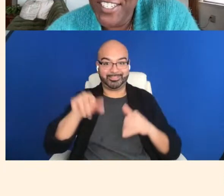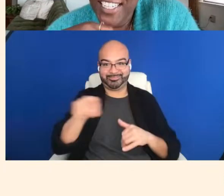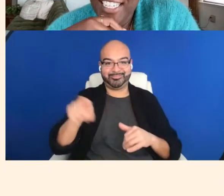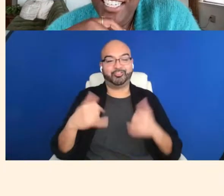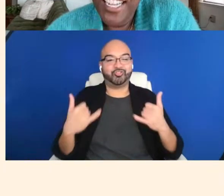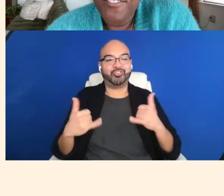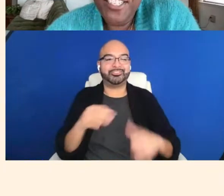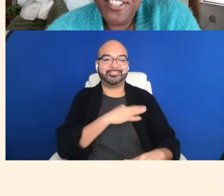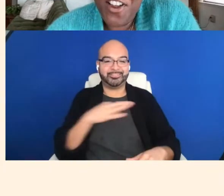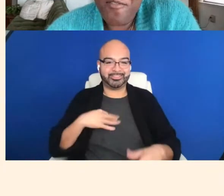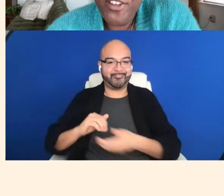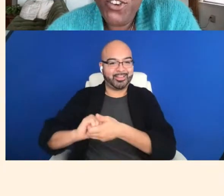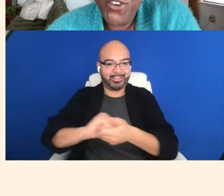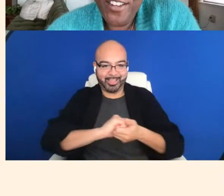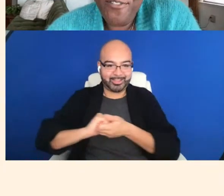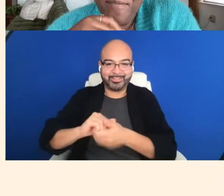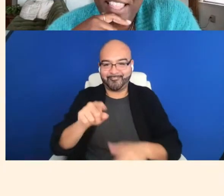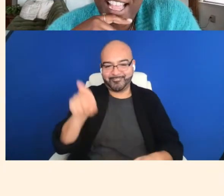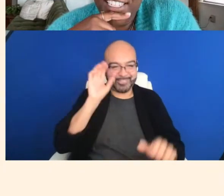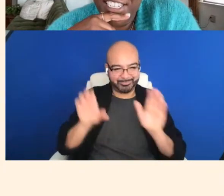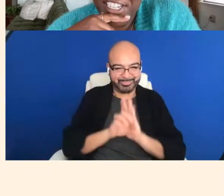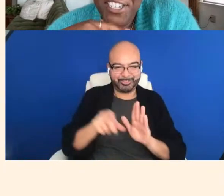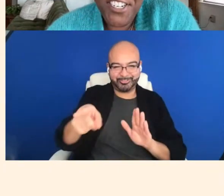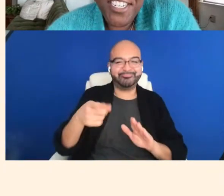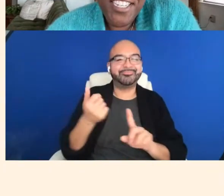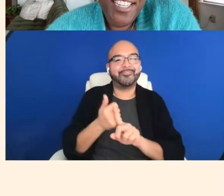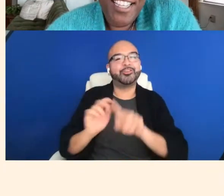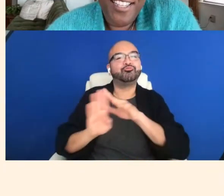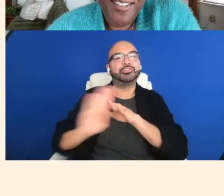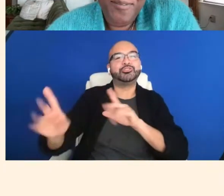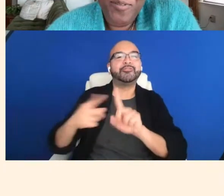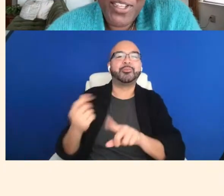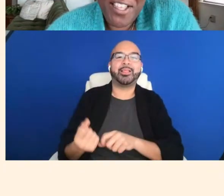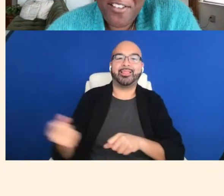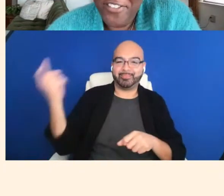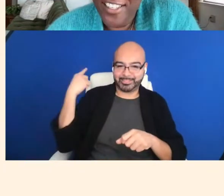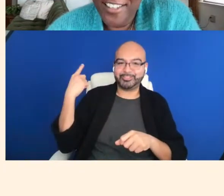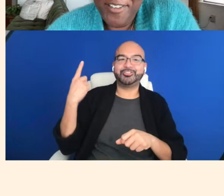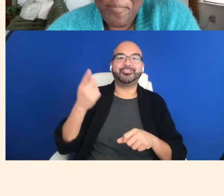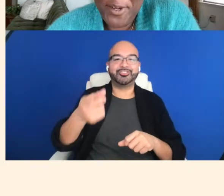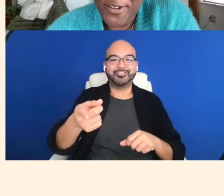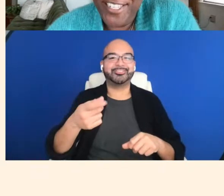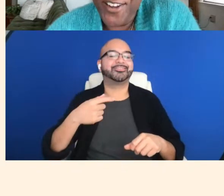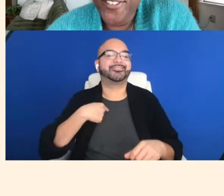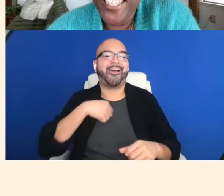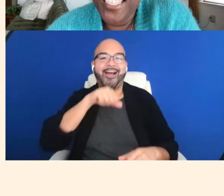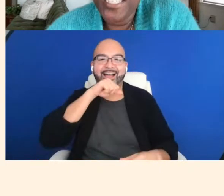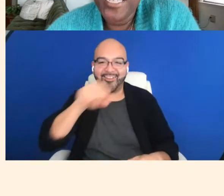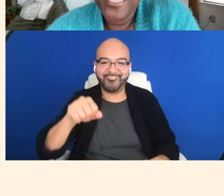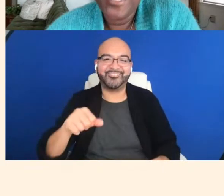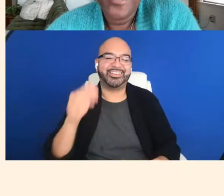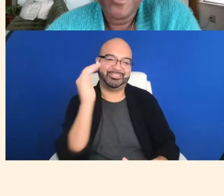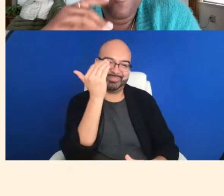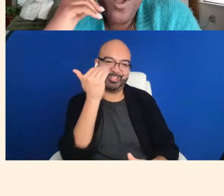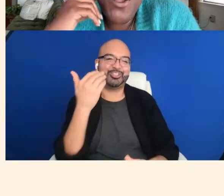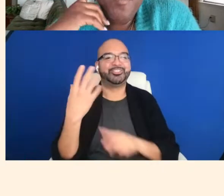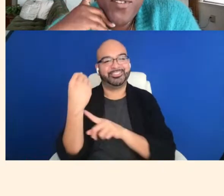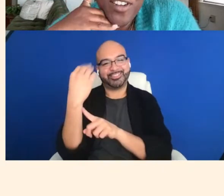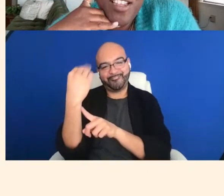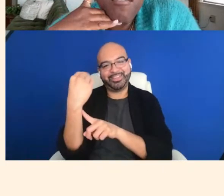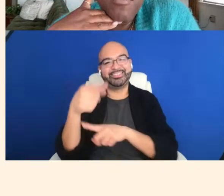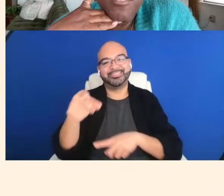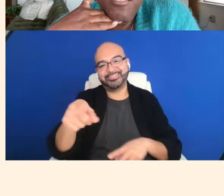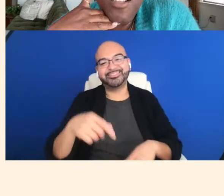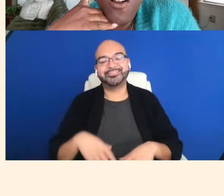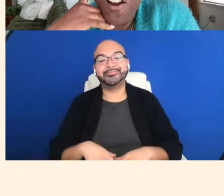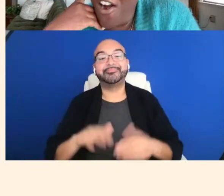collective. This is our retreat from last year. We love the mirror selfies. Our